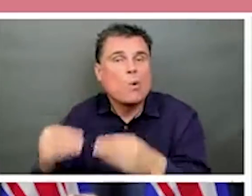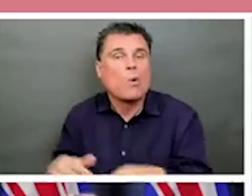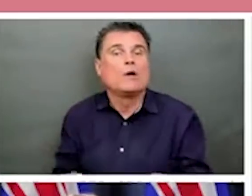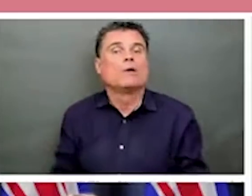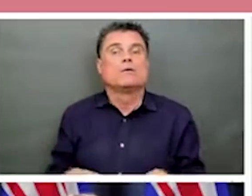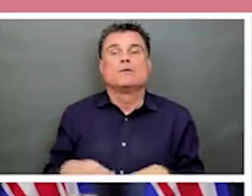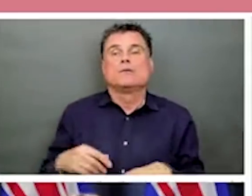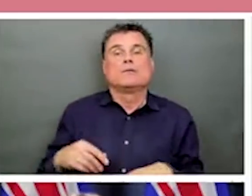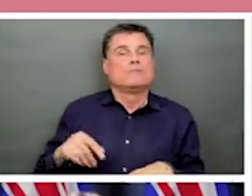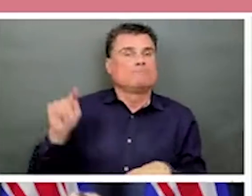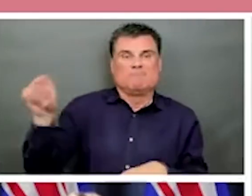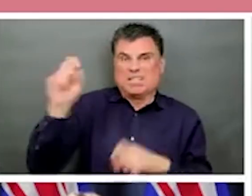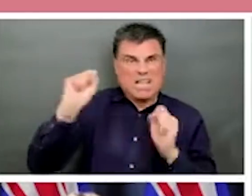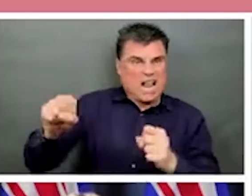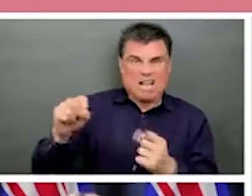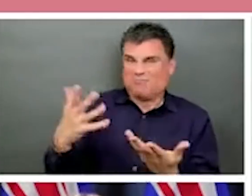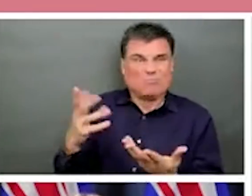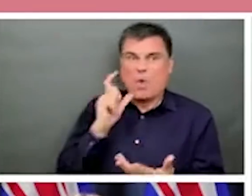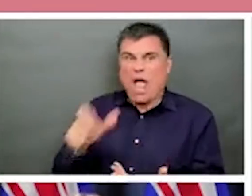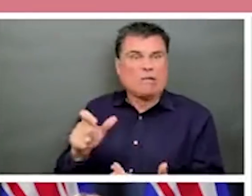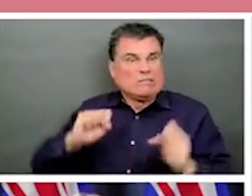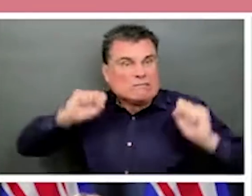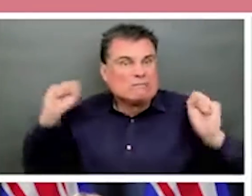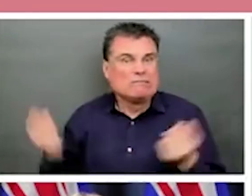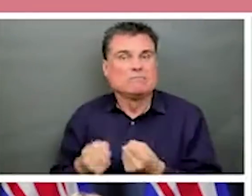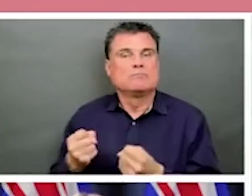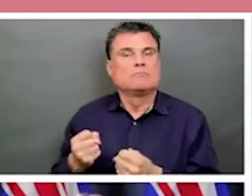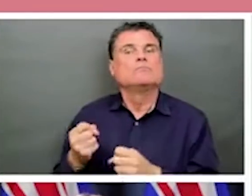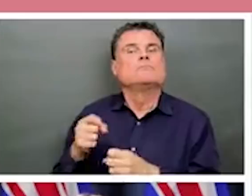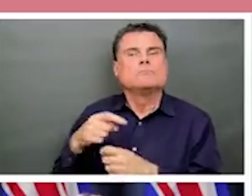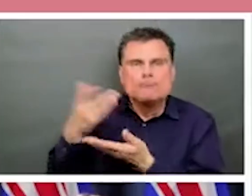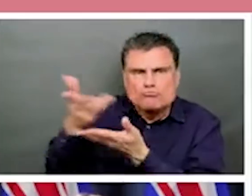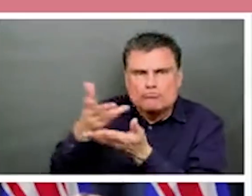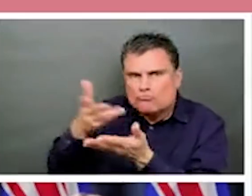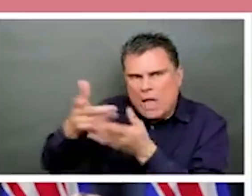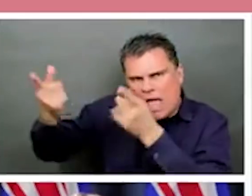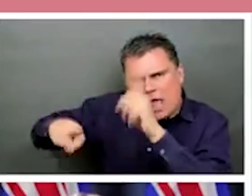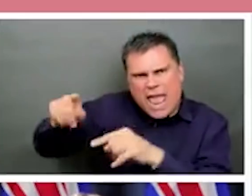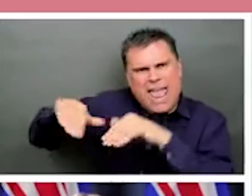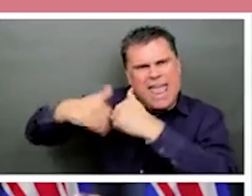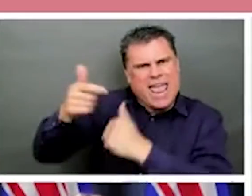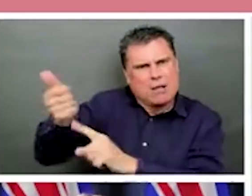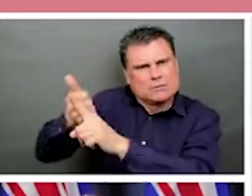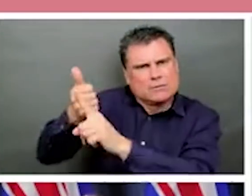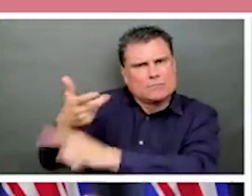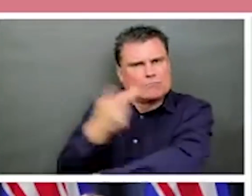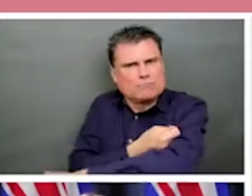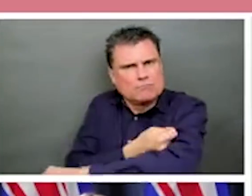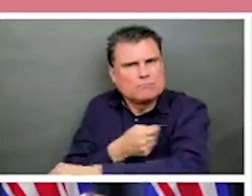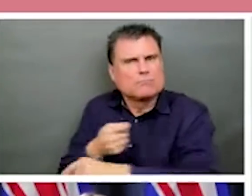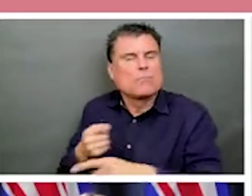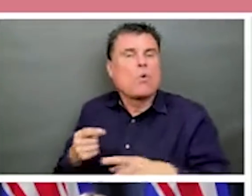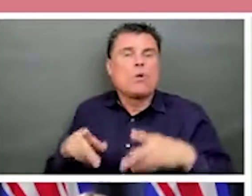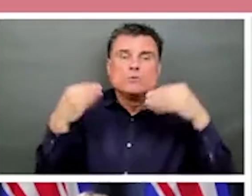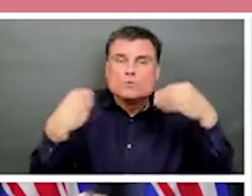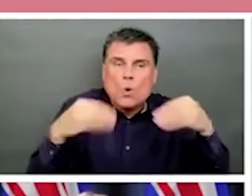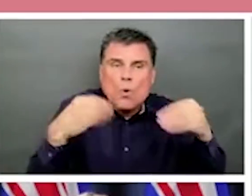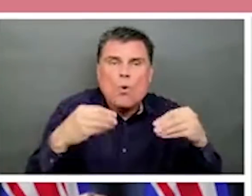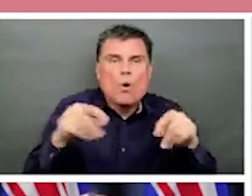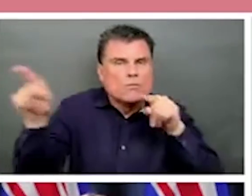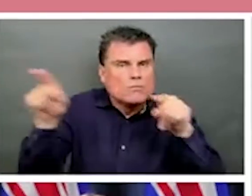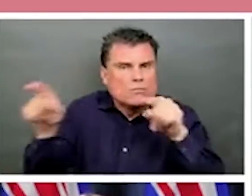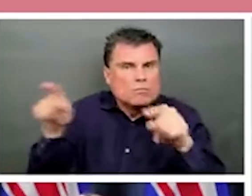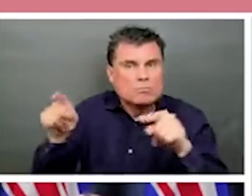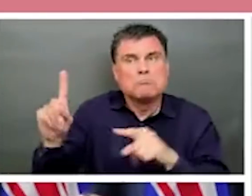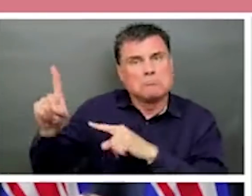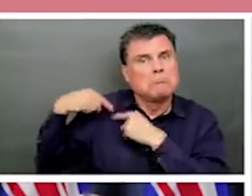in an efficient way, and we know that there are many pharmacies and pharmacists who have been part of our influenza immunization program that